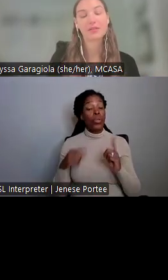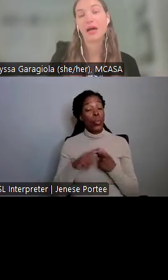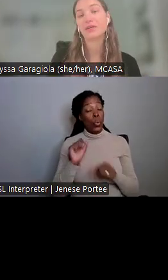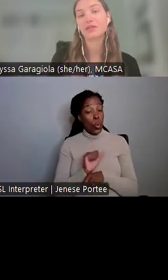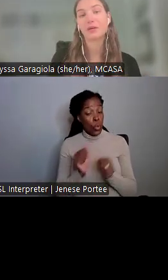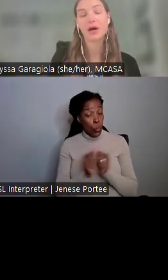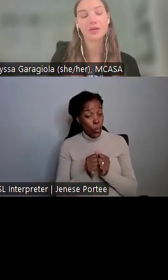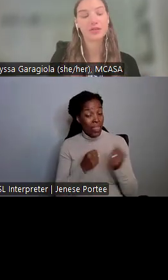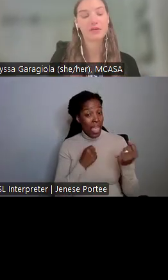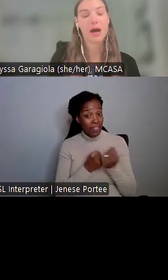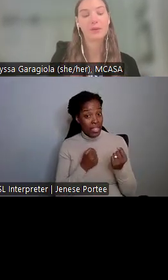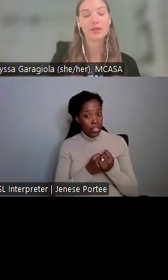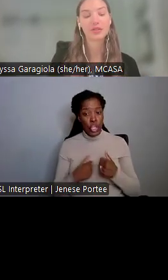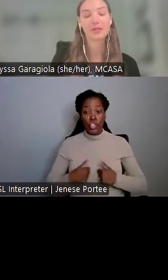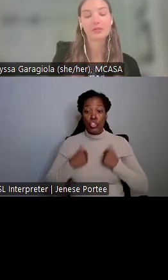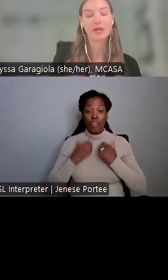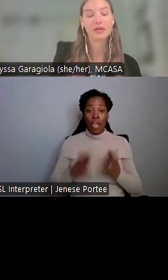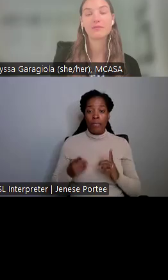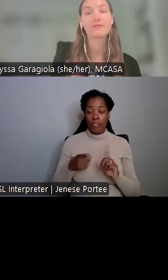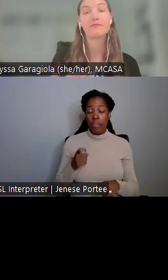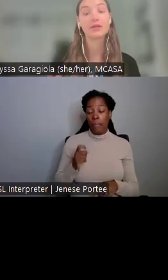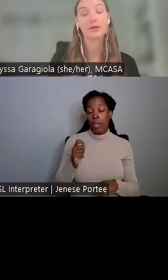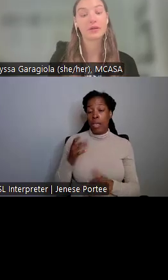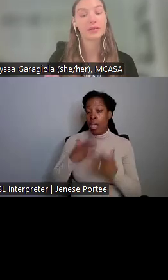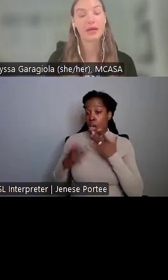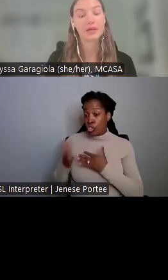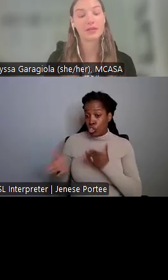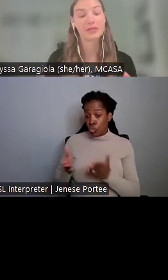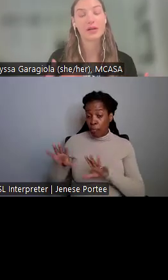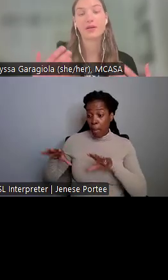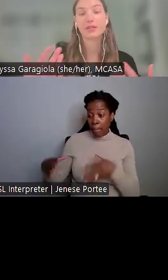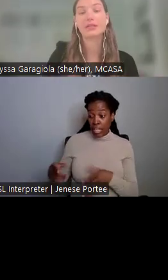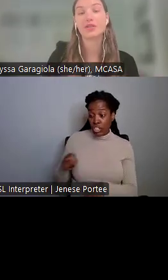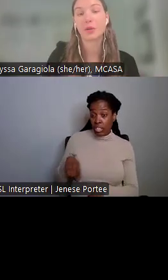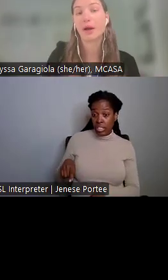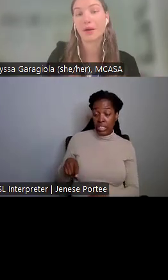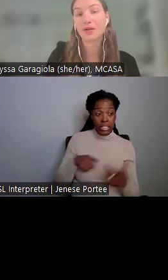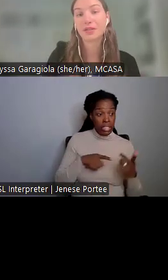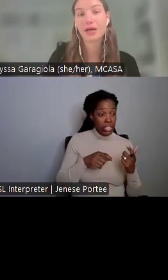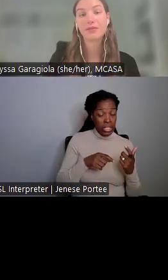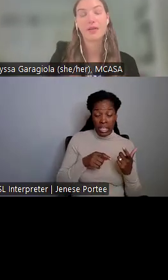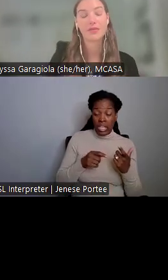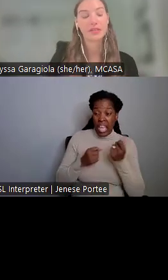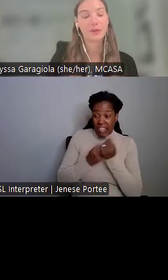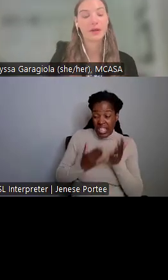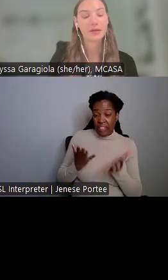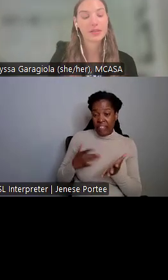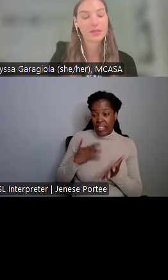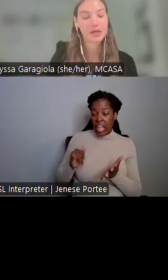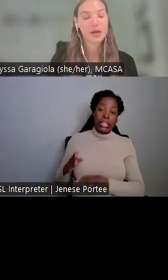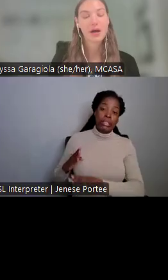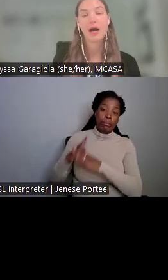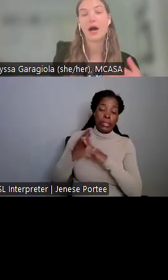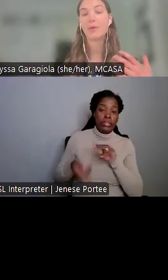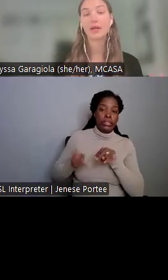advocates, survivors from underserved populations may feel like these are some additional barriers that they